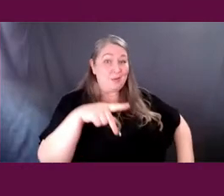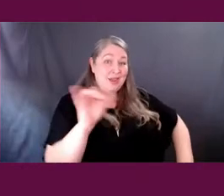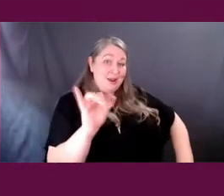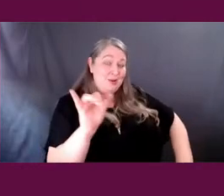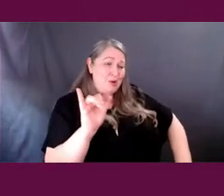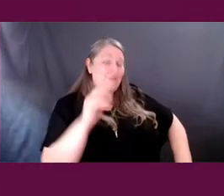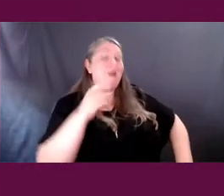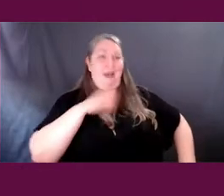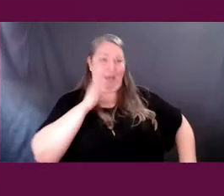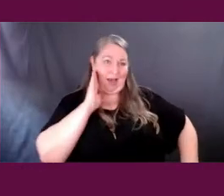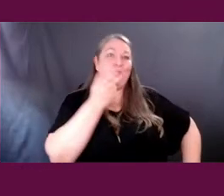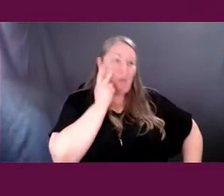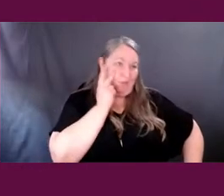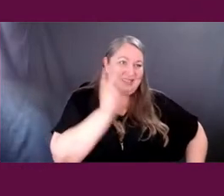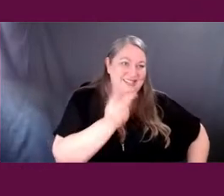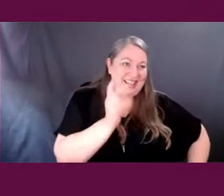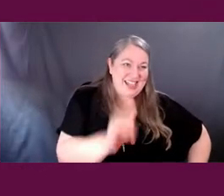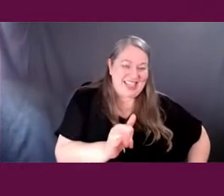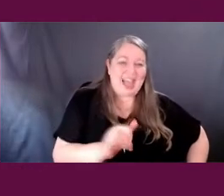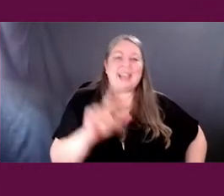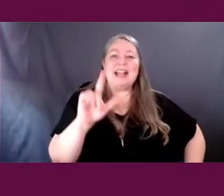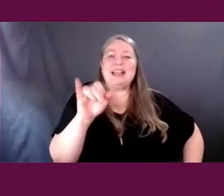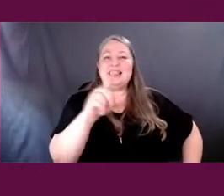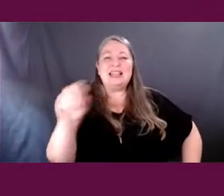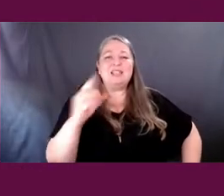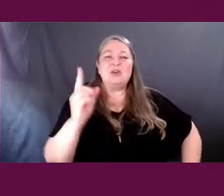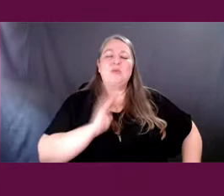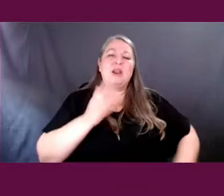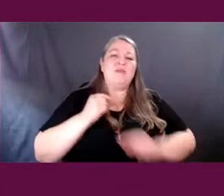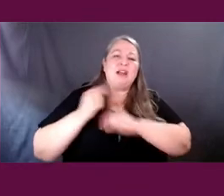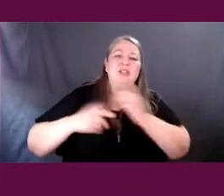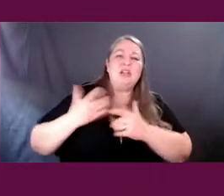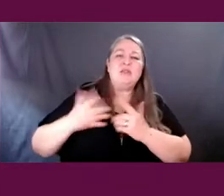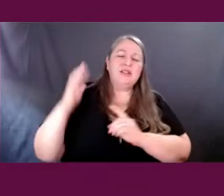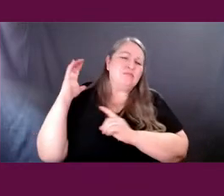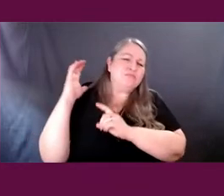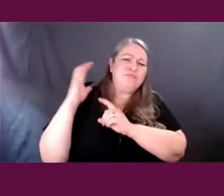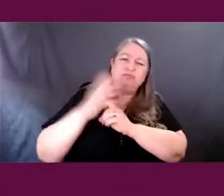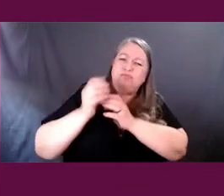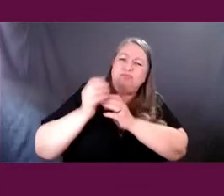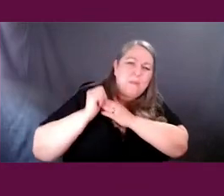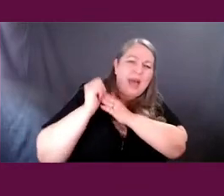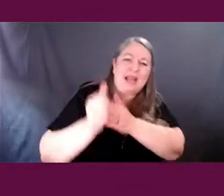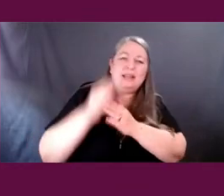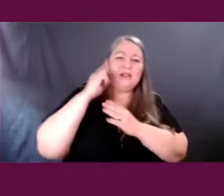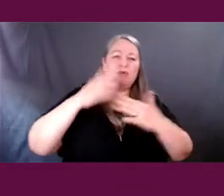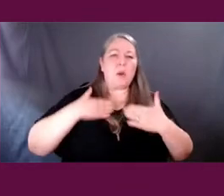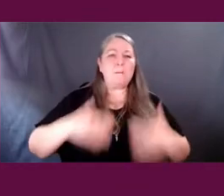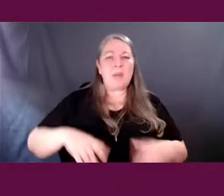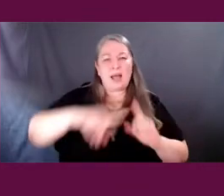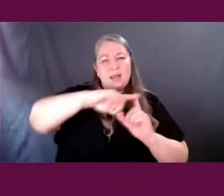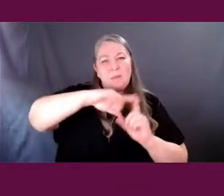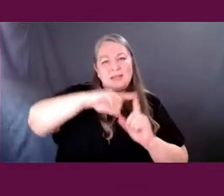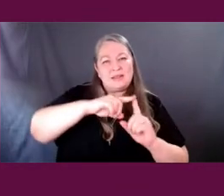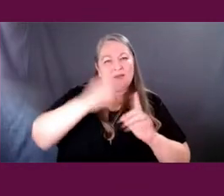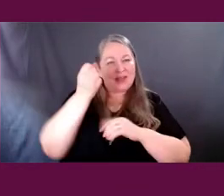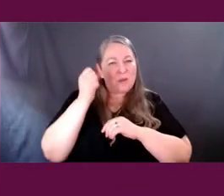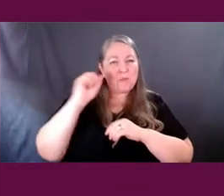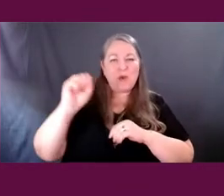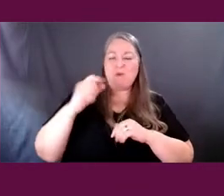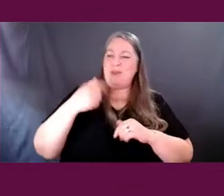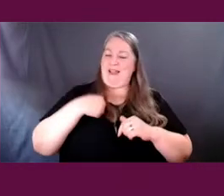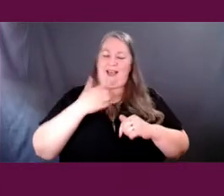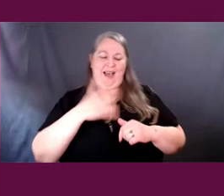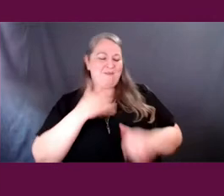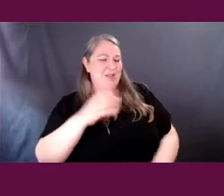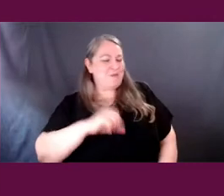tuning in. Lizzo is one of the generation's pioneers in the body positivity movement. She makes me feel proud, and I look